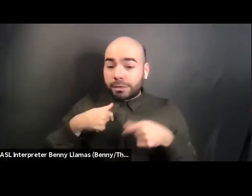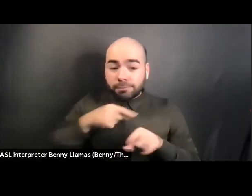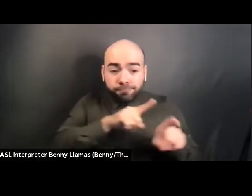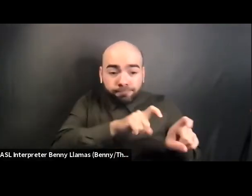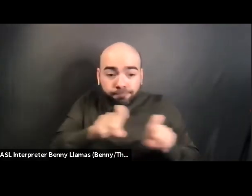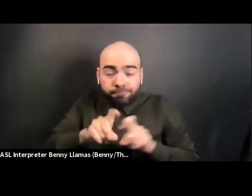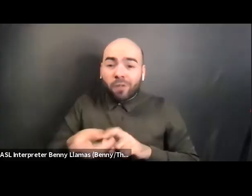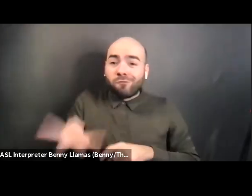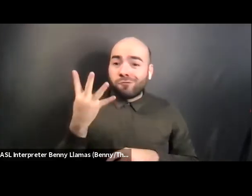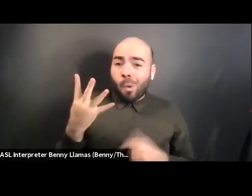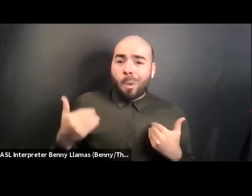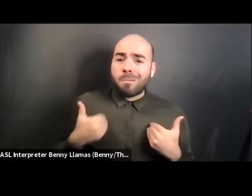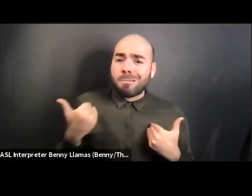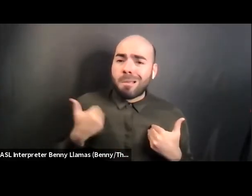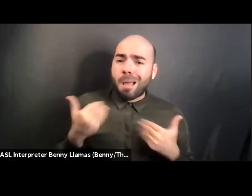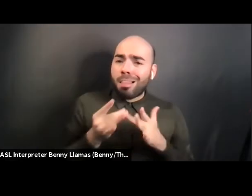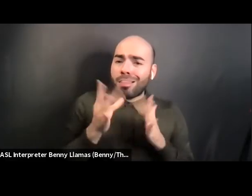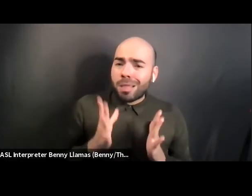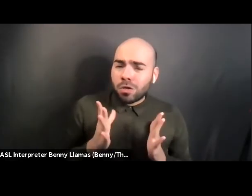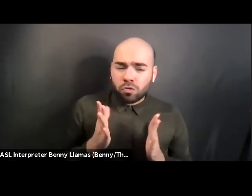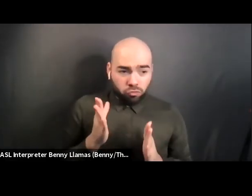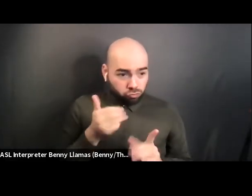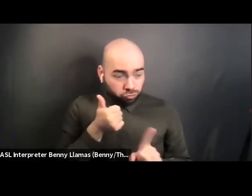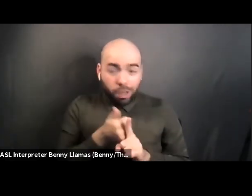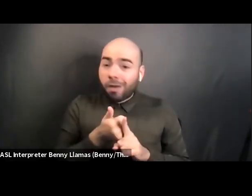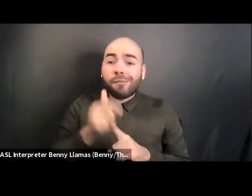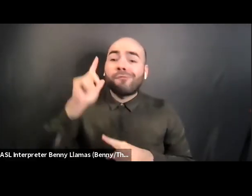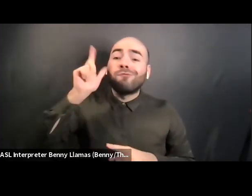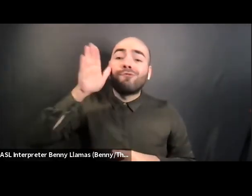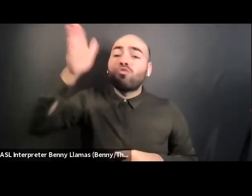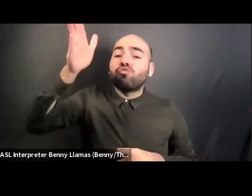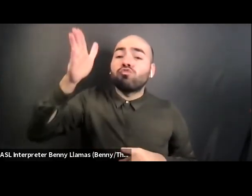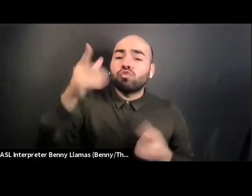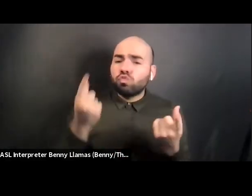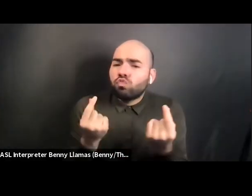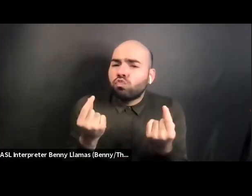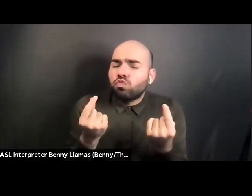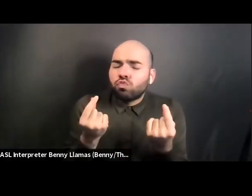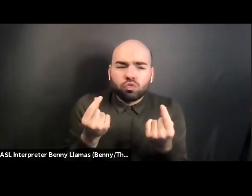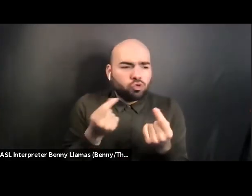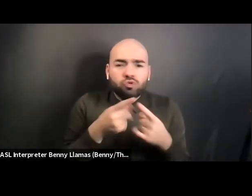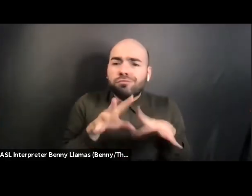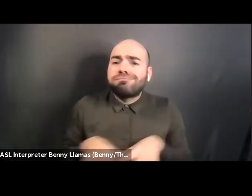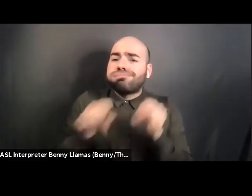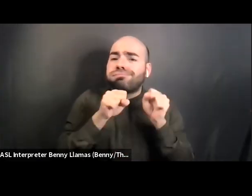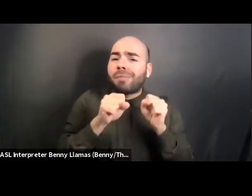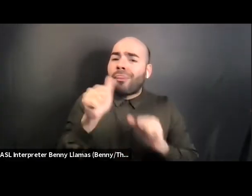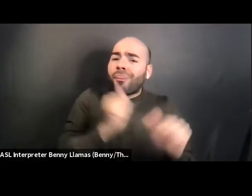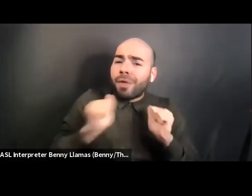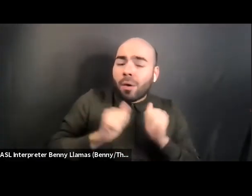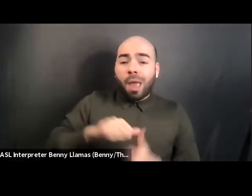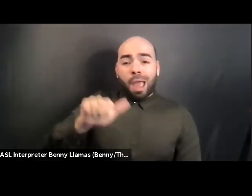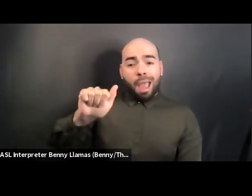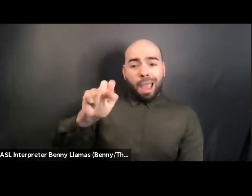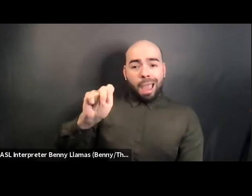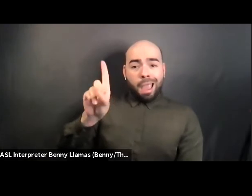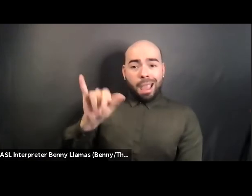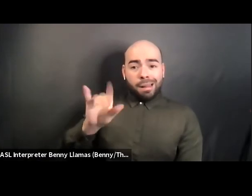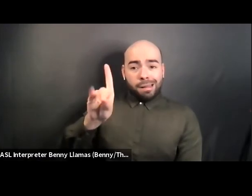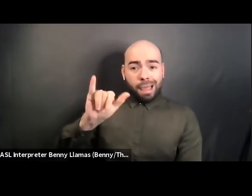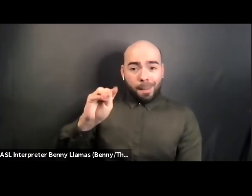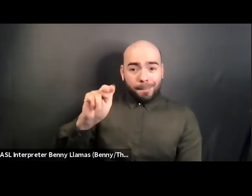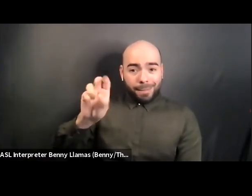what theaters they'd want to run and what they would do that would be different. We asked Andy Diamond, Kate